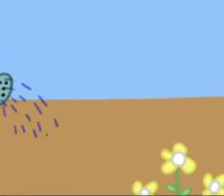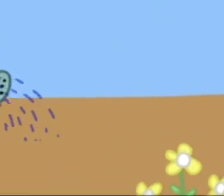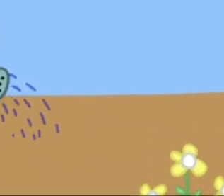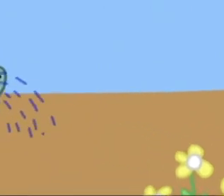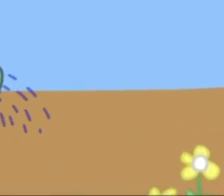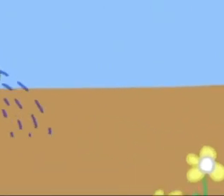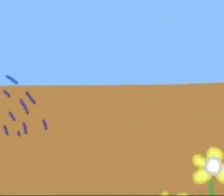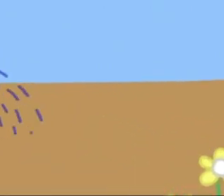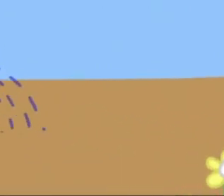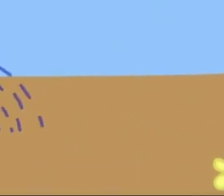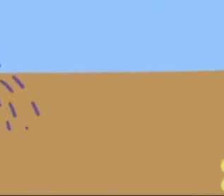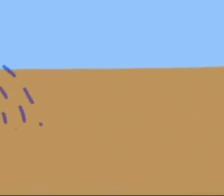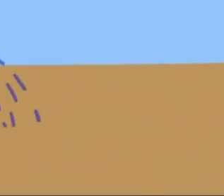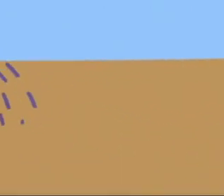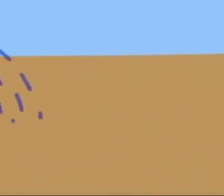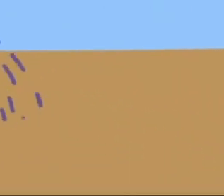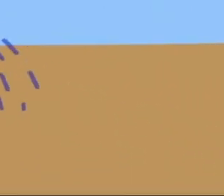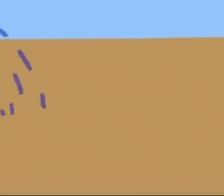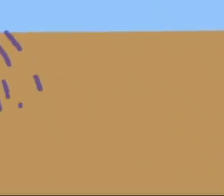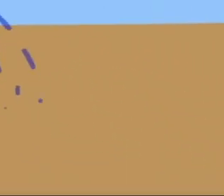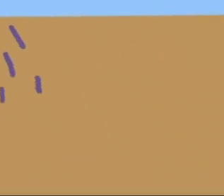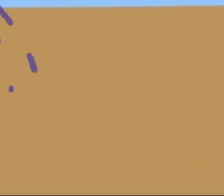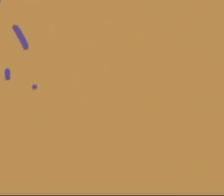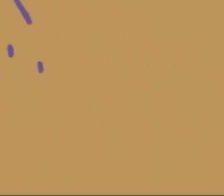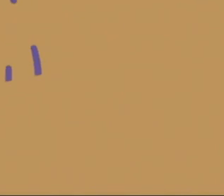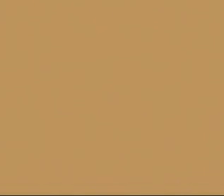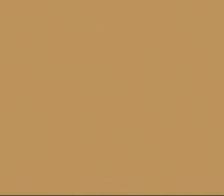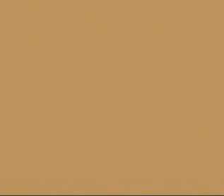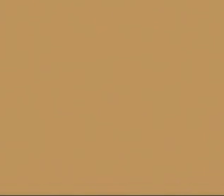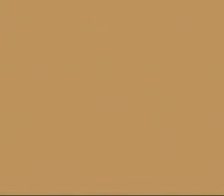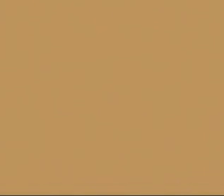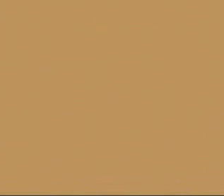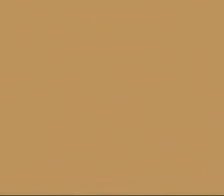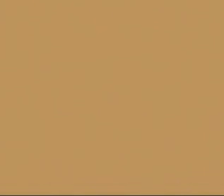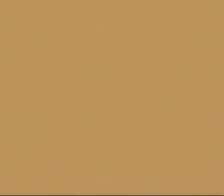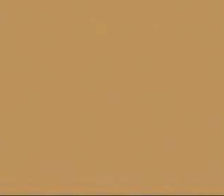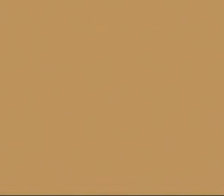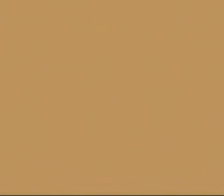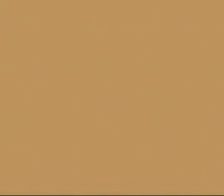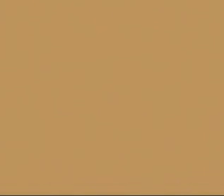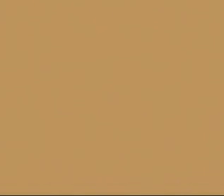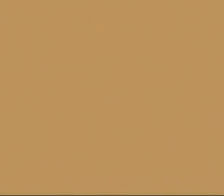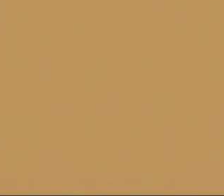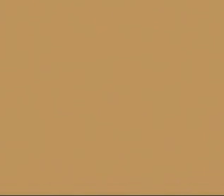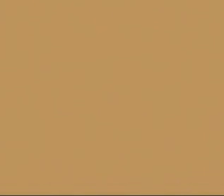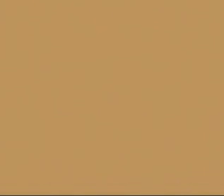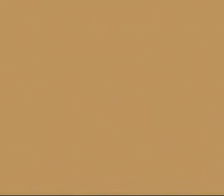Grandpa Pig looks after Peppa's strawberry plant. After many days, Grandpa Pig finds a tiny plant